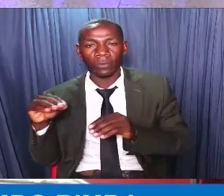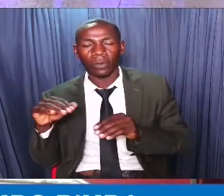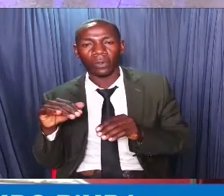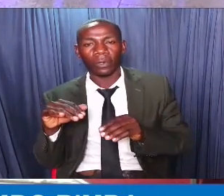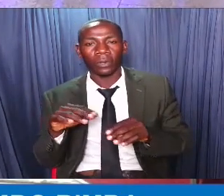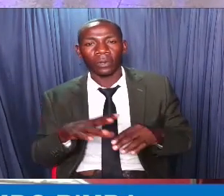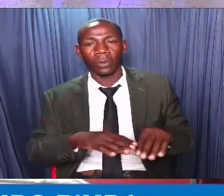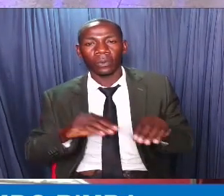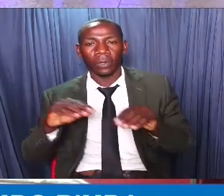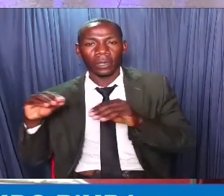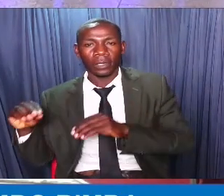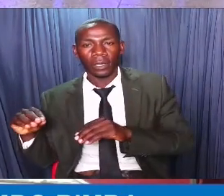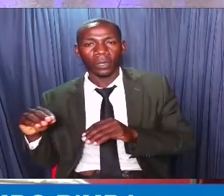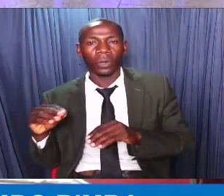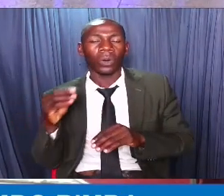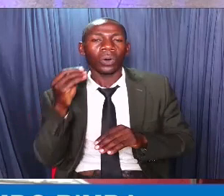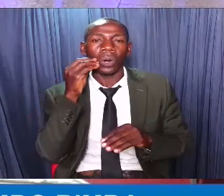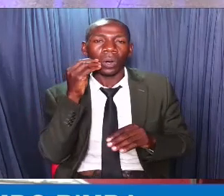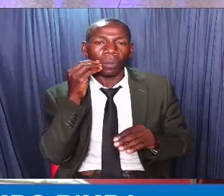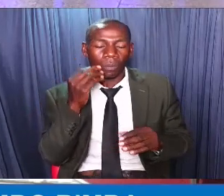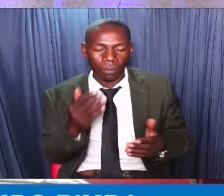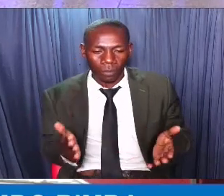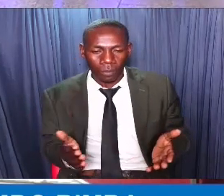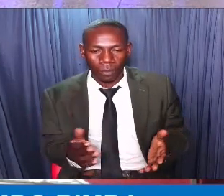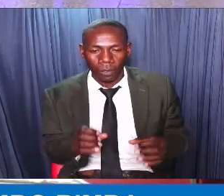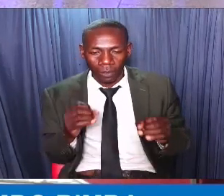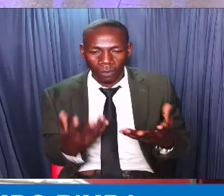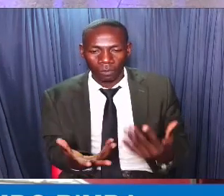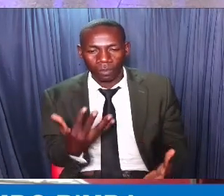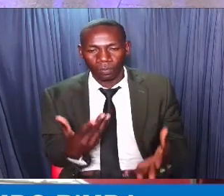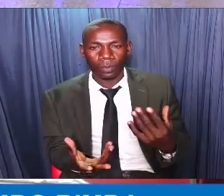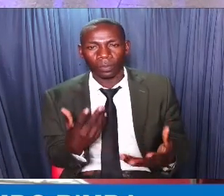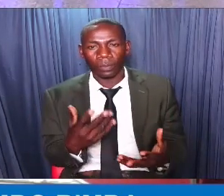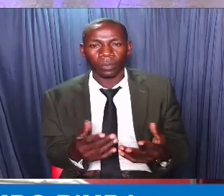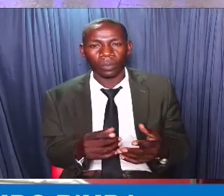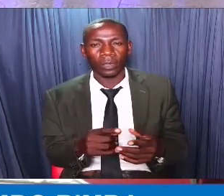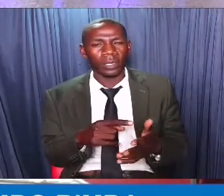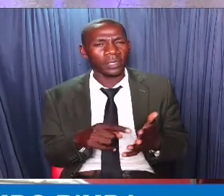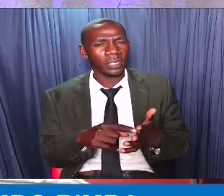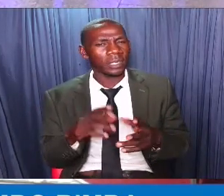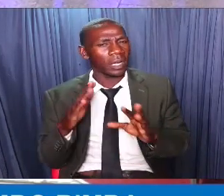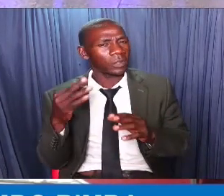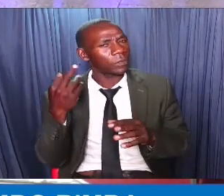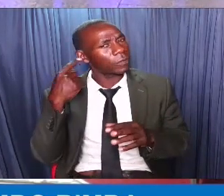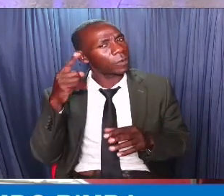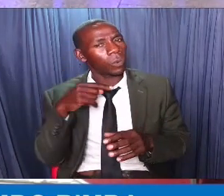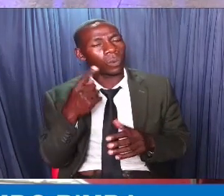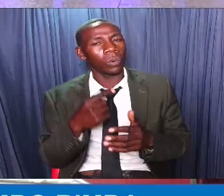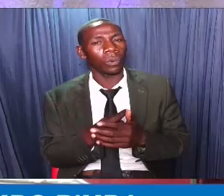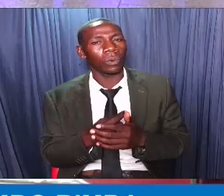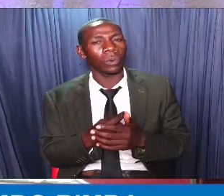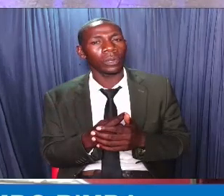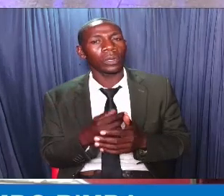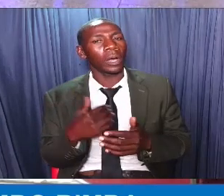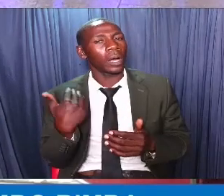that kamutua house. Kamtoa nje anaoka anaoka moto. We brought her out at least basking on the sun. Akasema na hii nyumba ni ya nani? She said whose house is this? Ndio